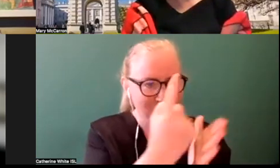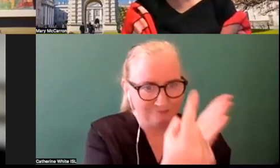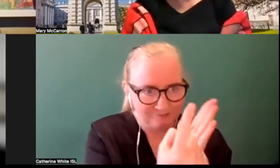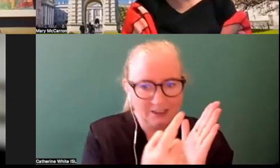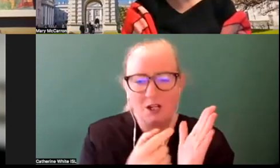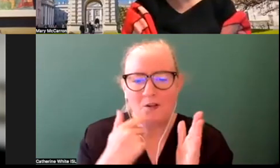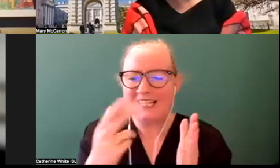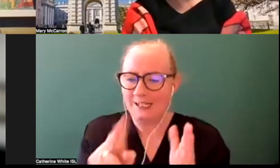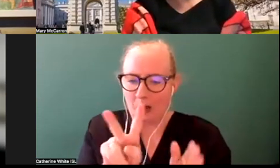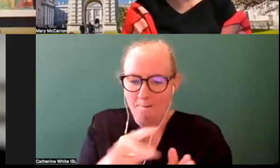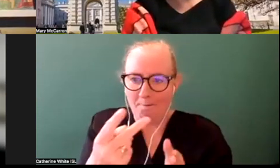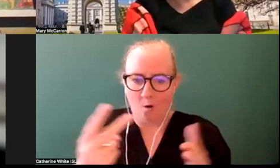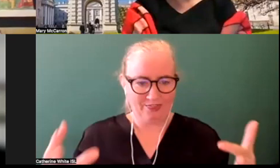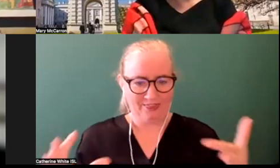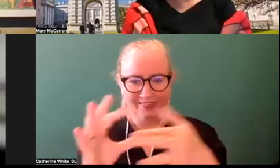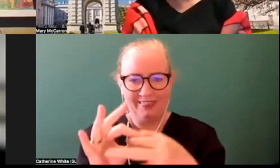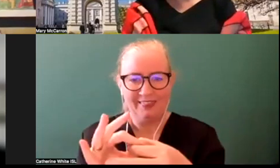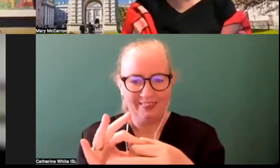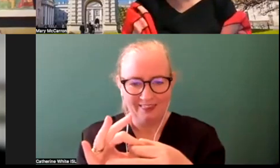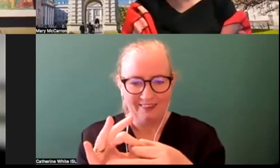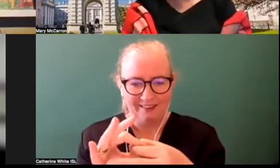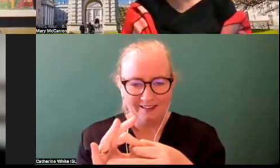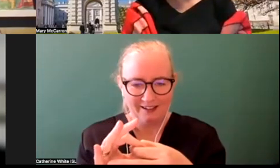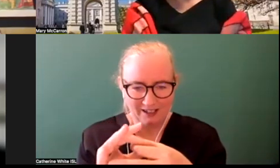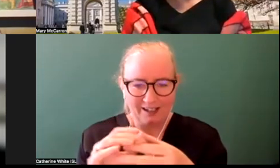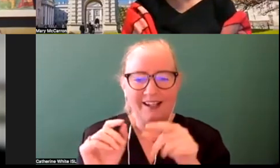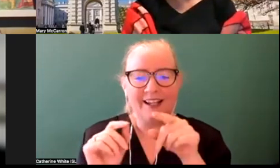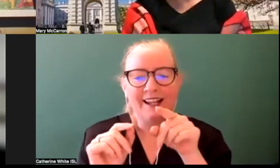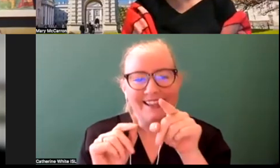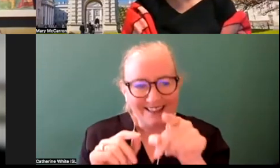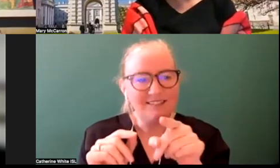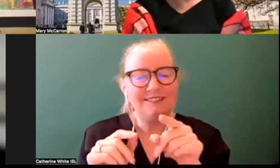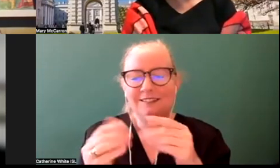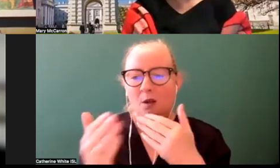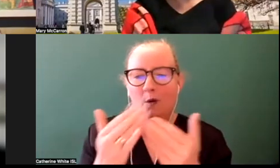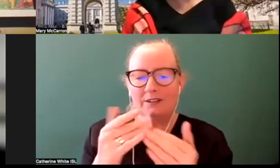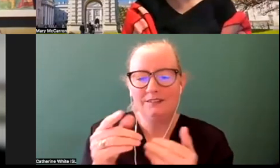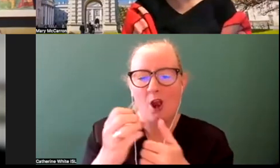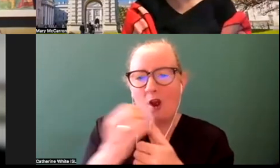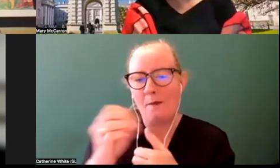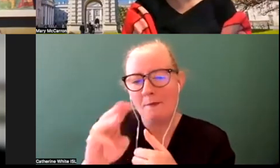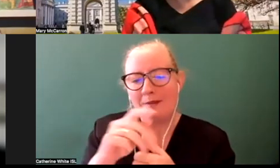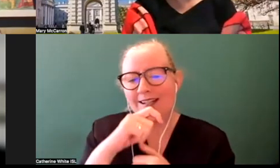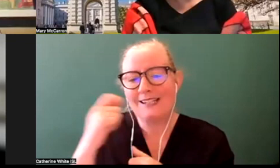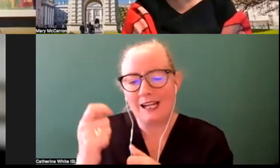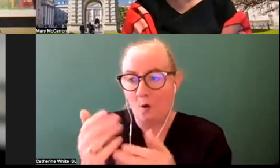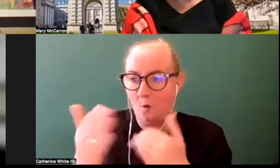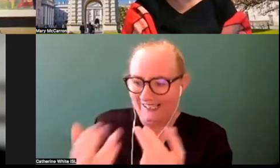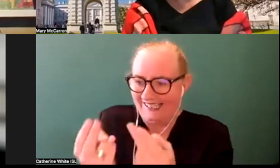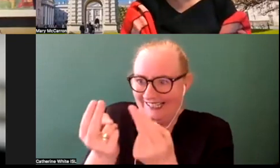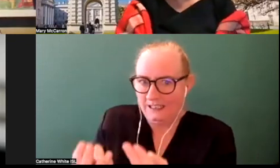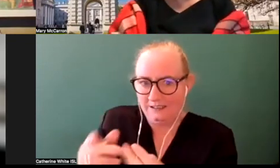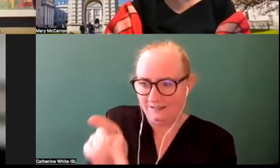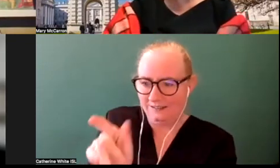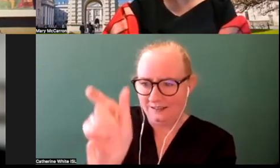have social care. It's looking at, again, going back to, and this is what the participants talked about, the needs of the individual. And they